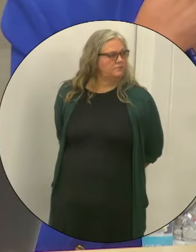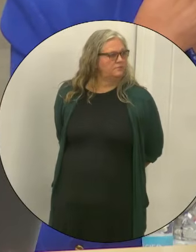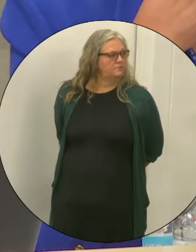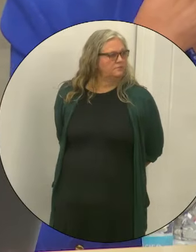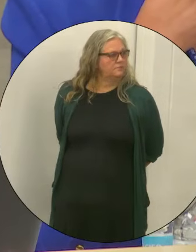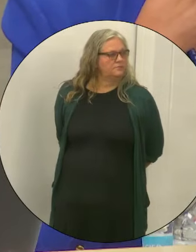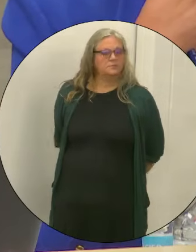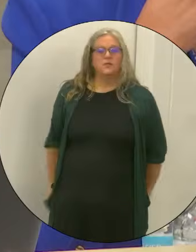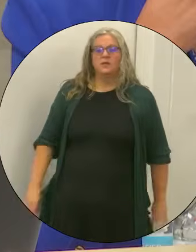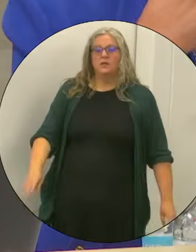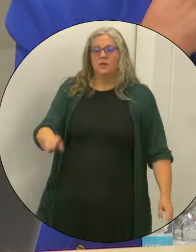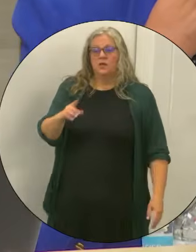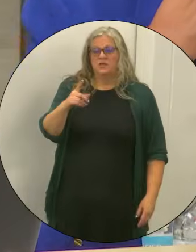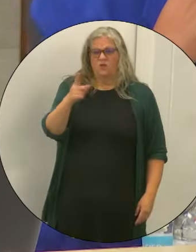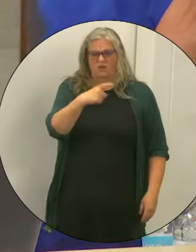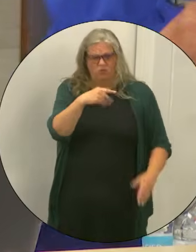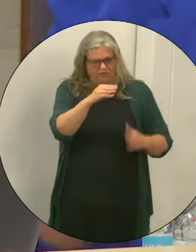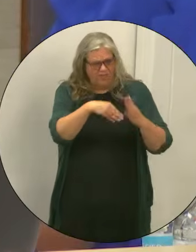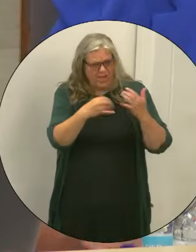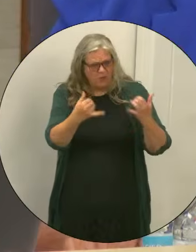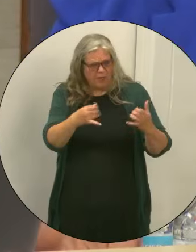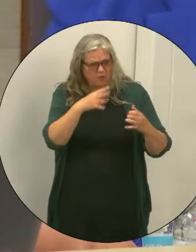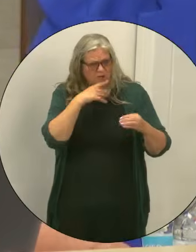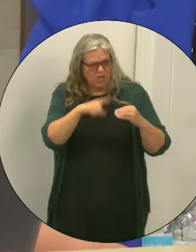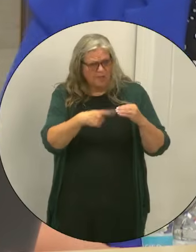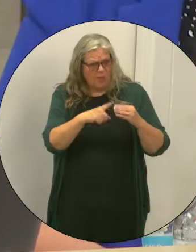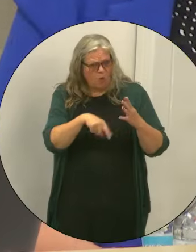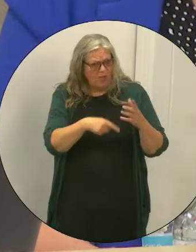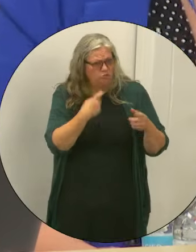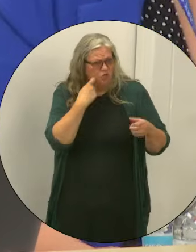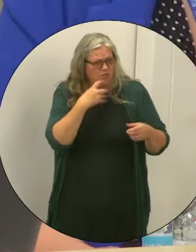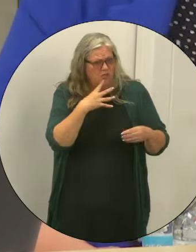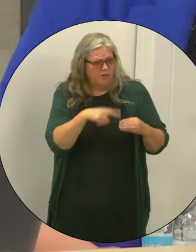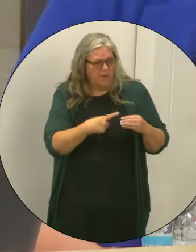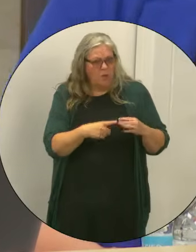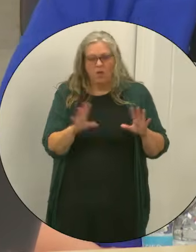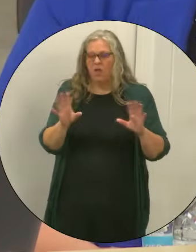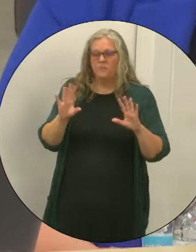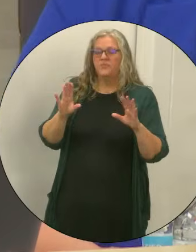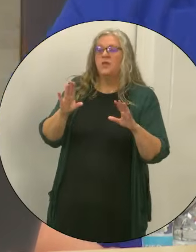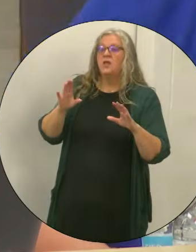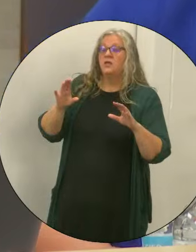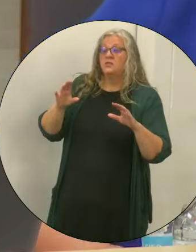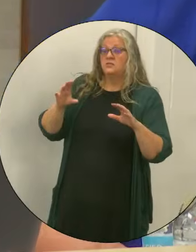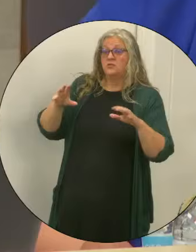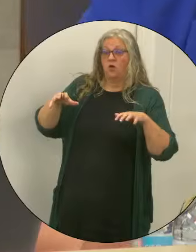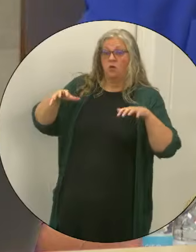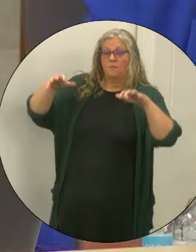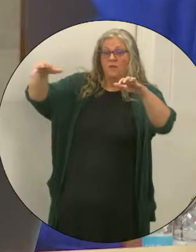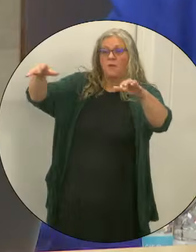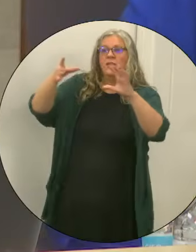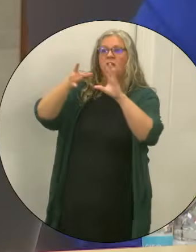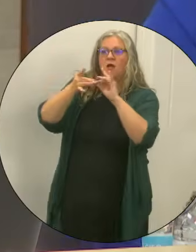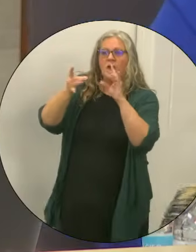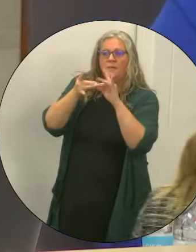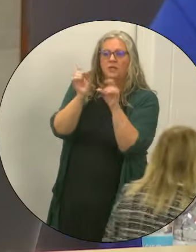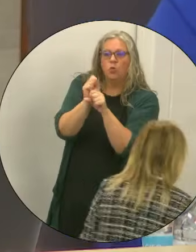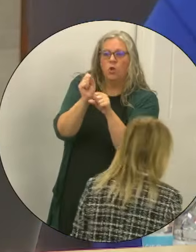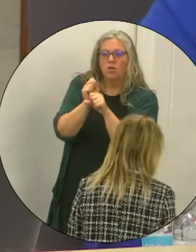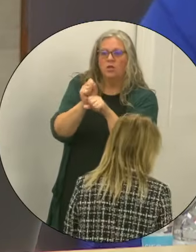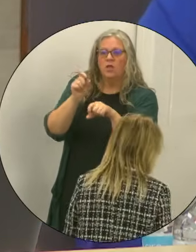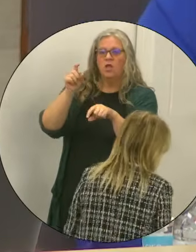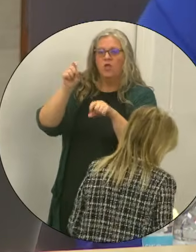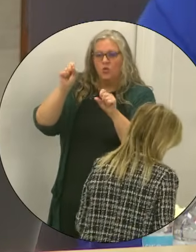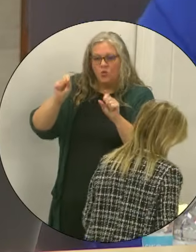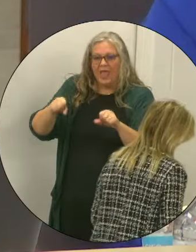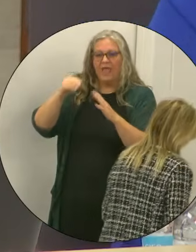it's a good question. So just to inform the public, the way that public comment works in our meetings is you can fill